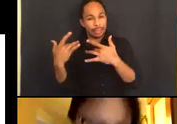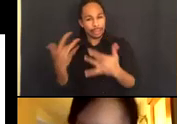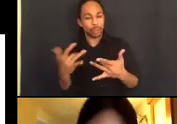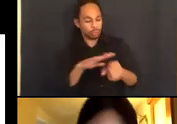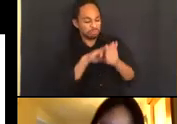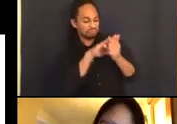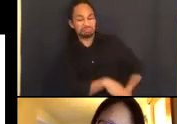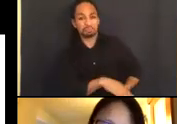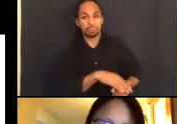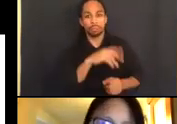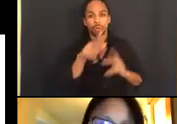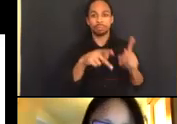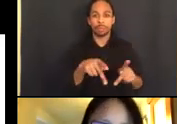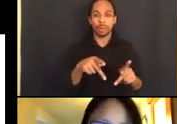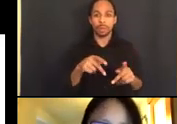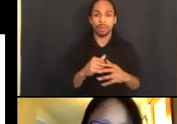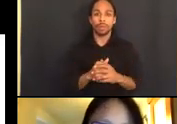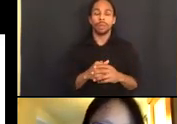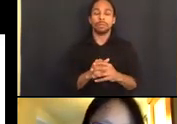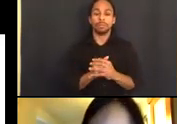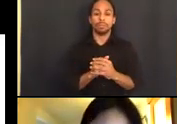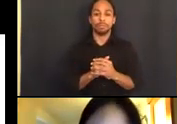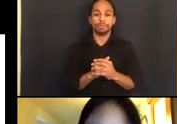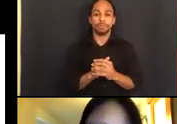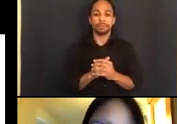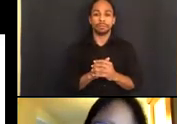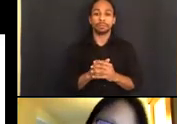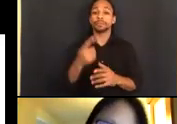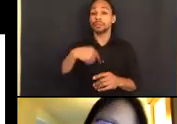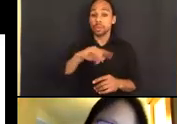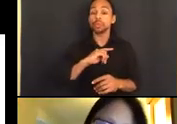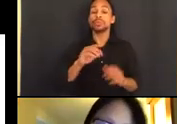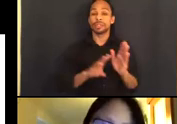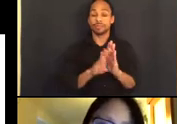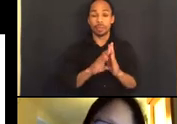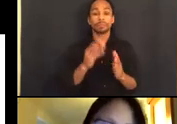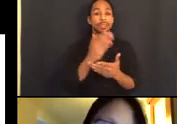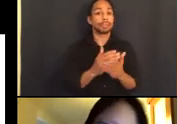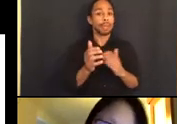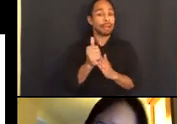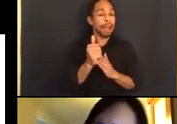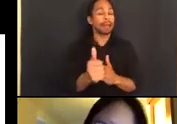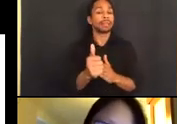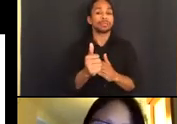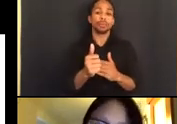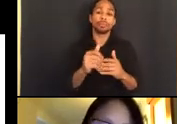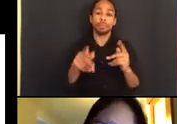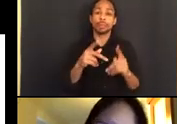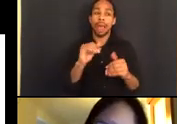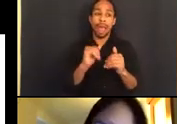We've started also having developed some guidance for people who use drugs about how to use drugs more